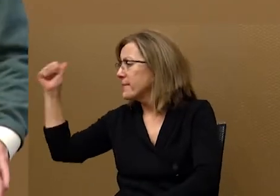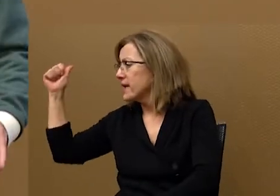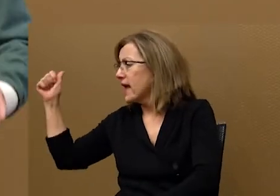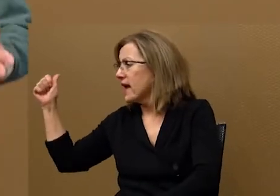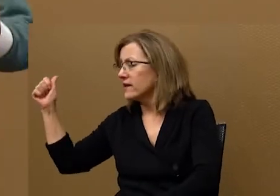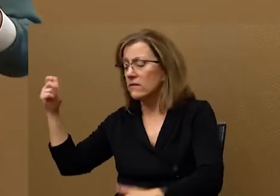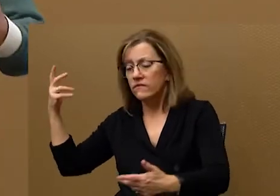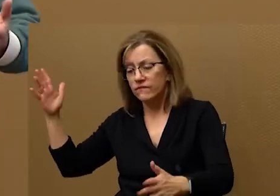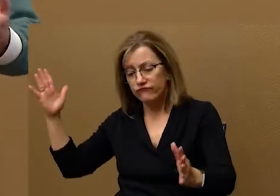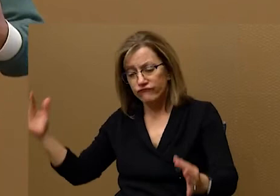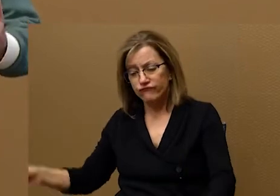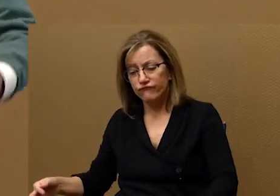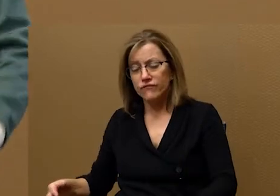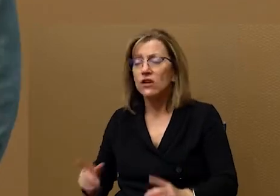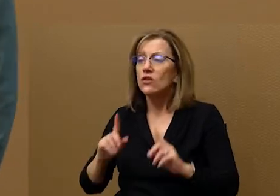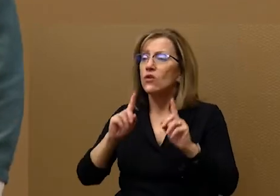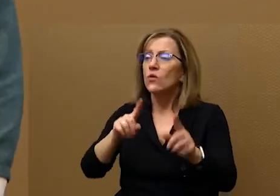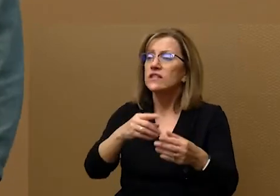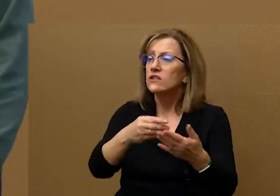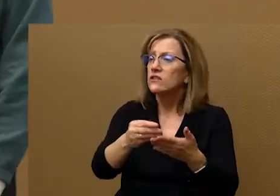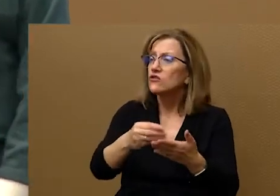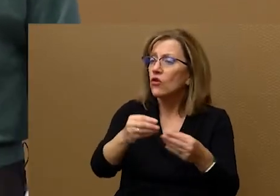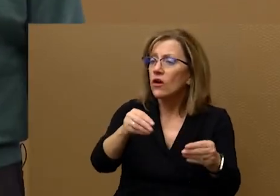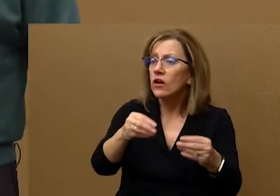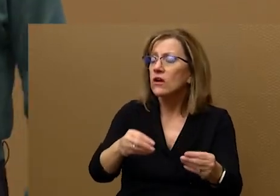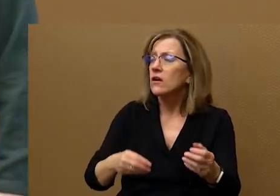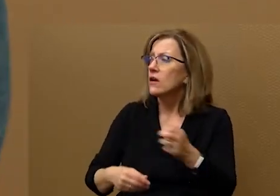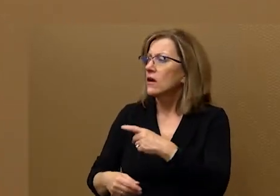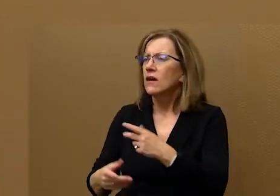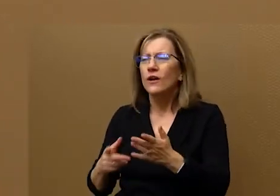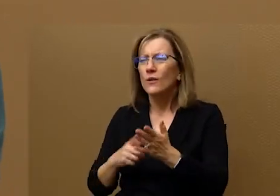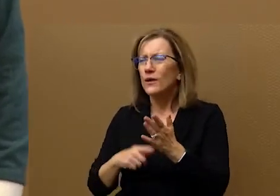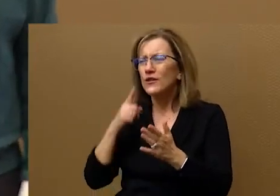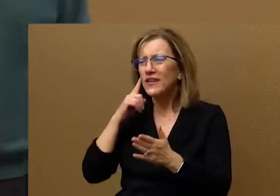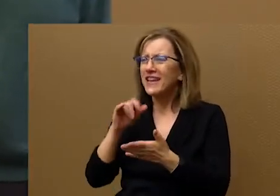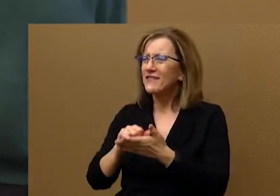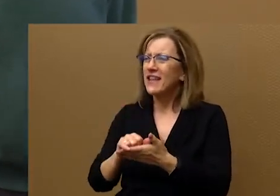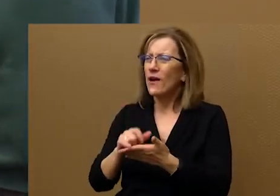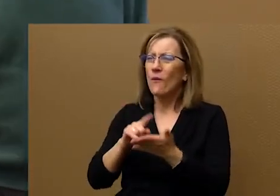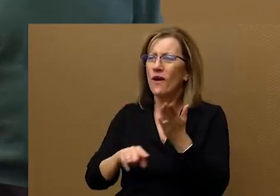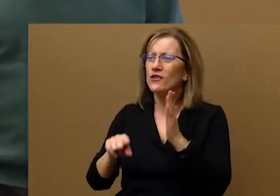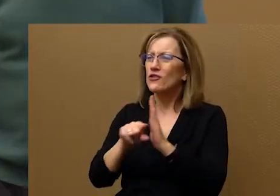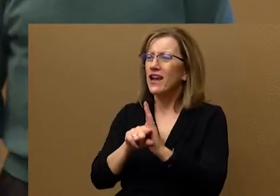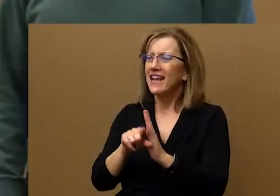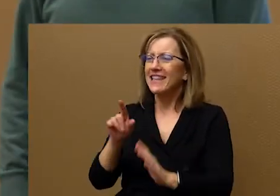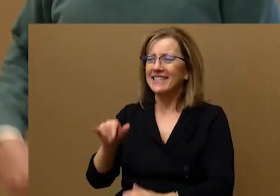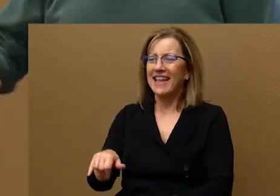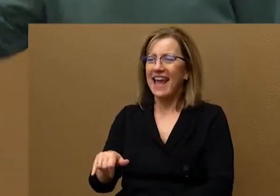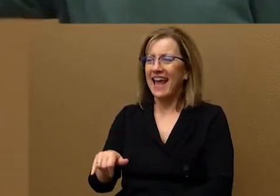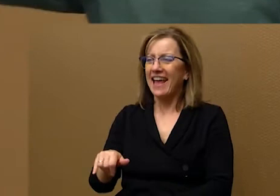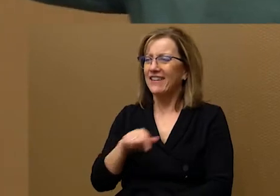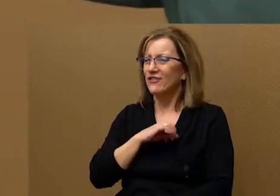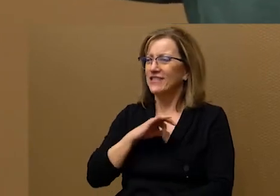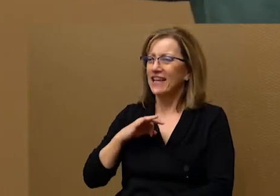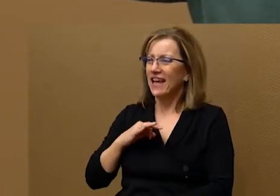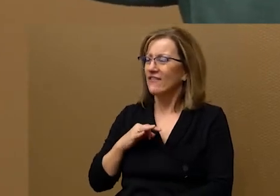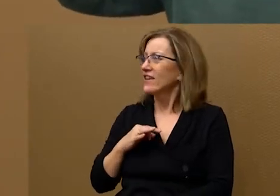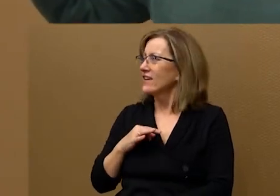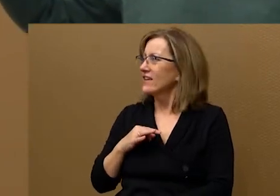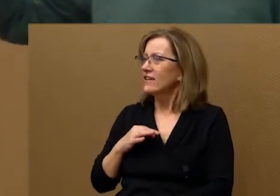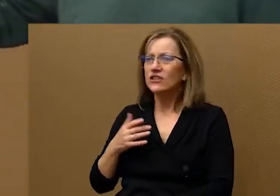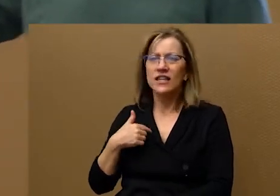And then they did that, and they went to the store back and forth. What do you think of that intervention? What grade would you give it? Did I take back the